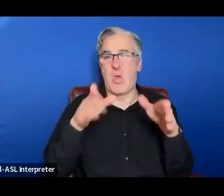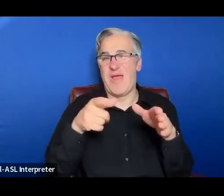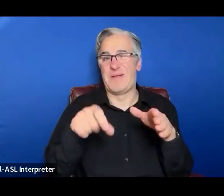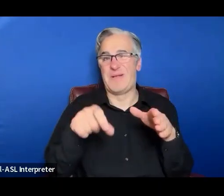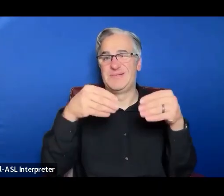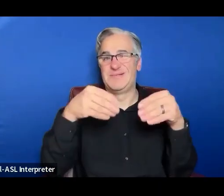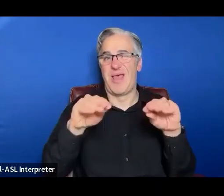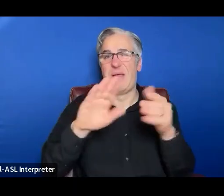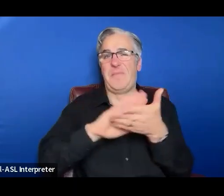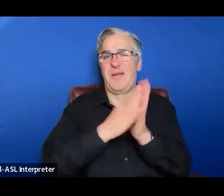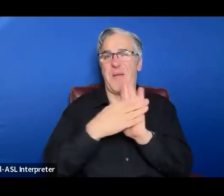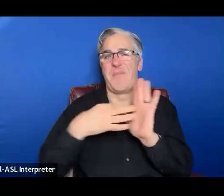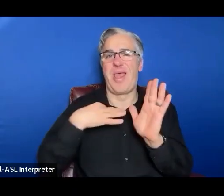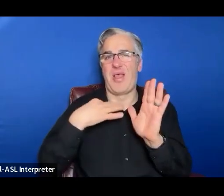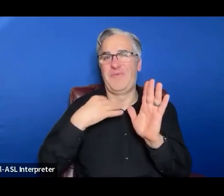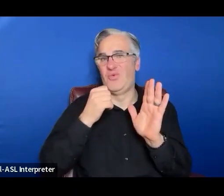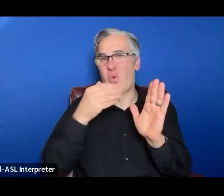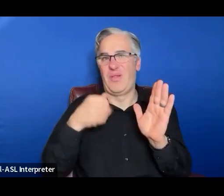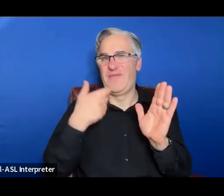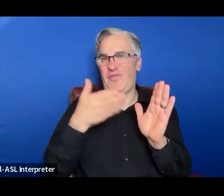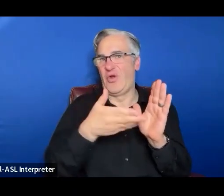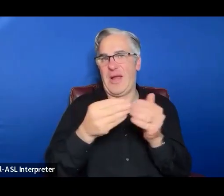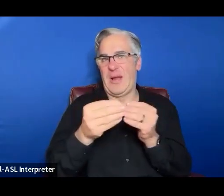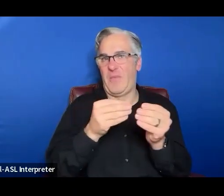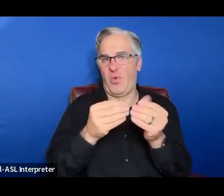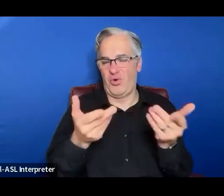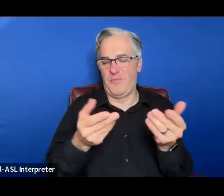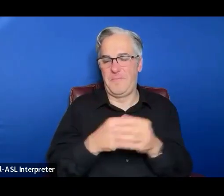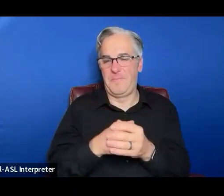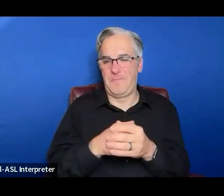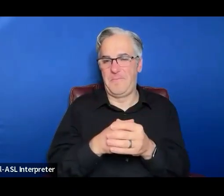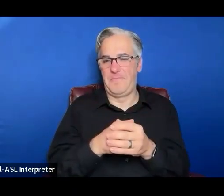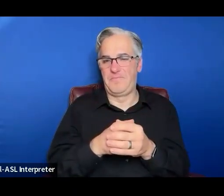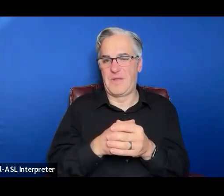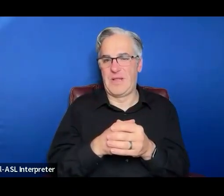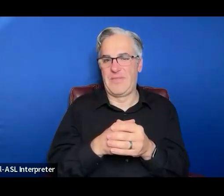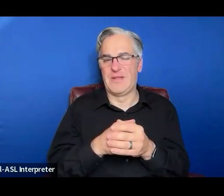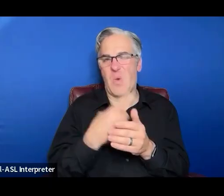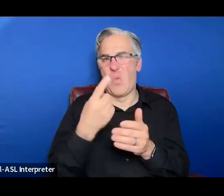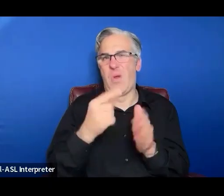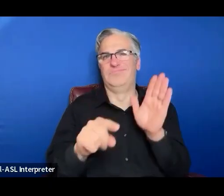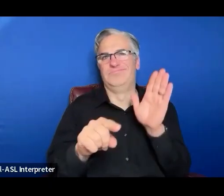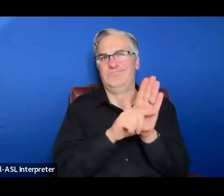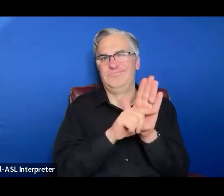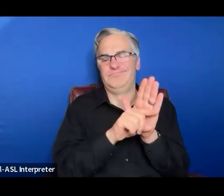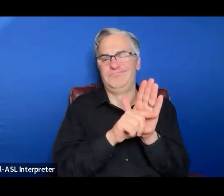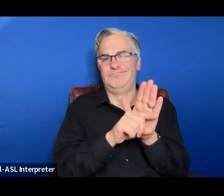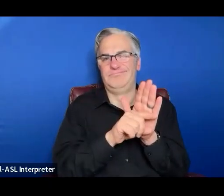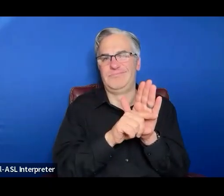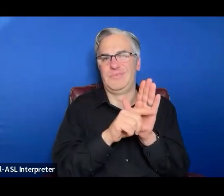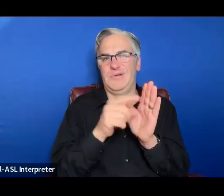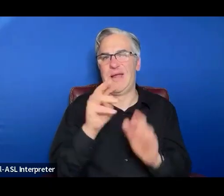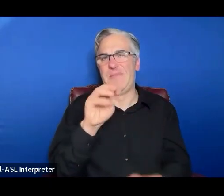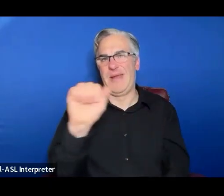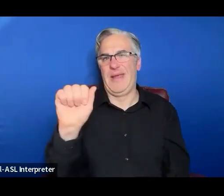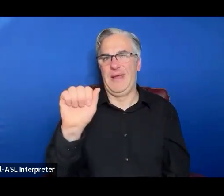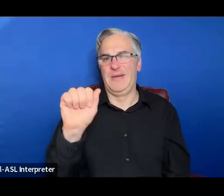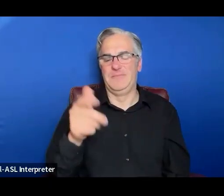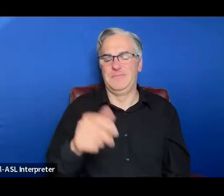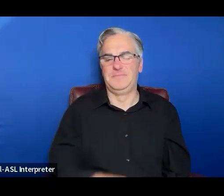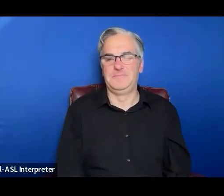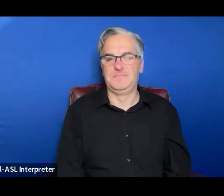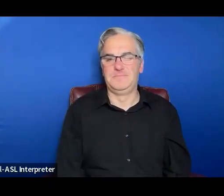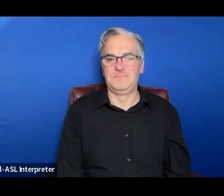to become eligible if you're not living there anymore. So that's a big disadvantage, is medical assistance